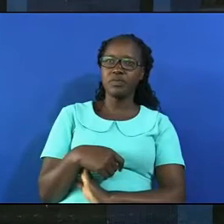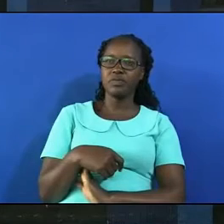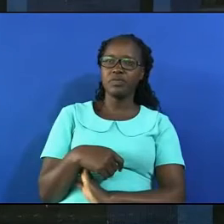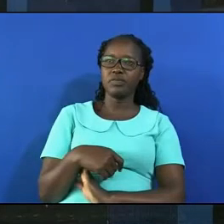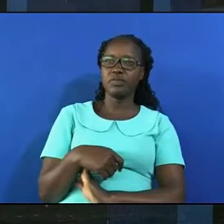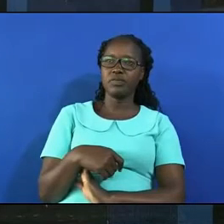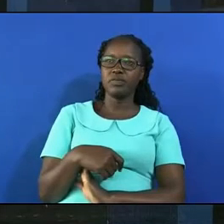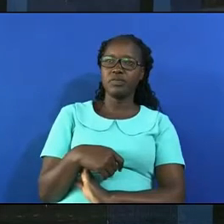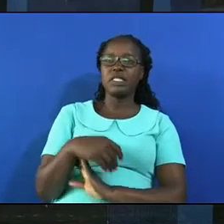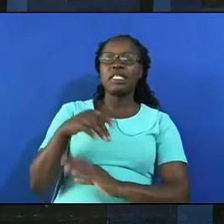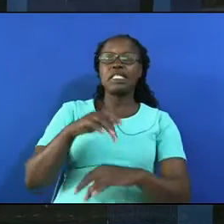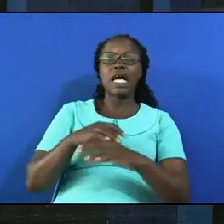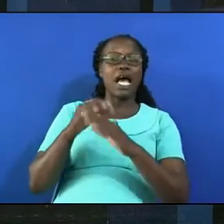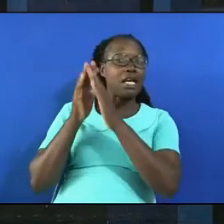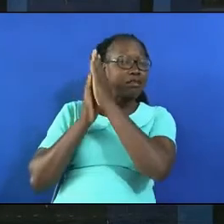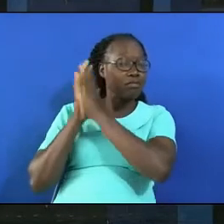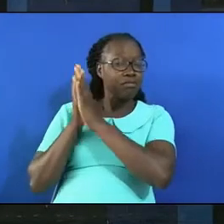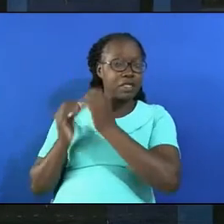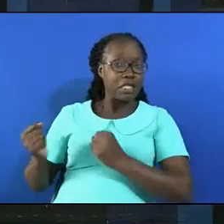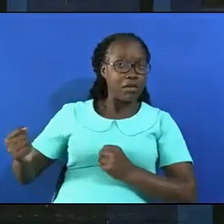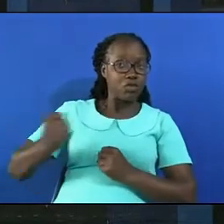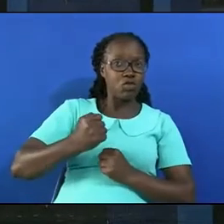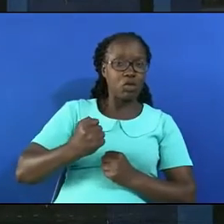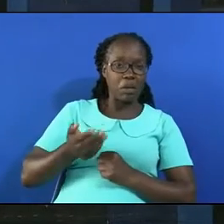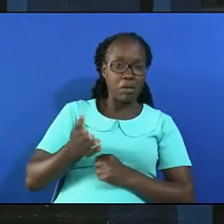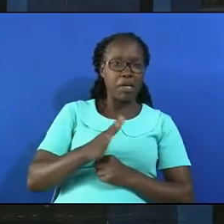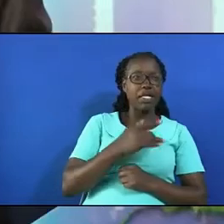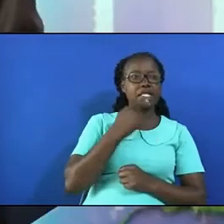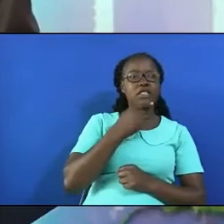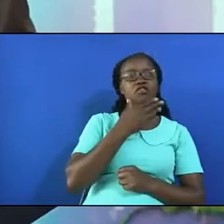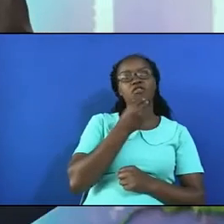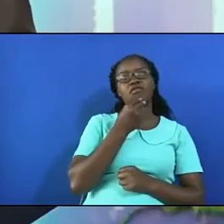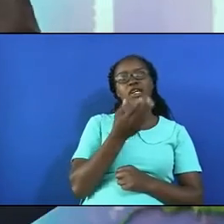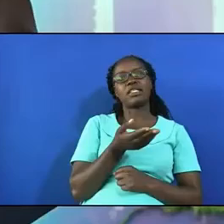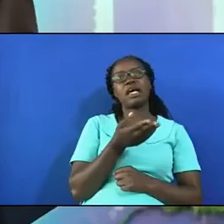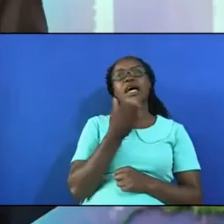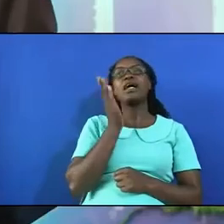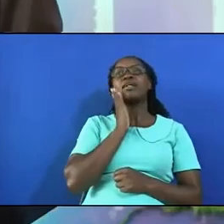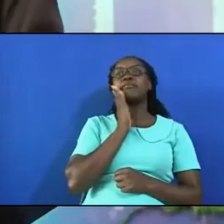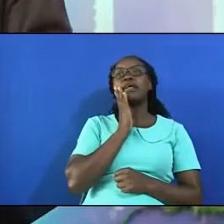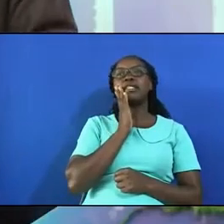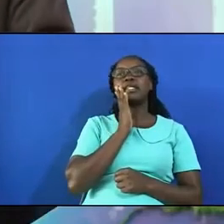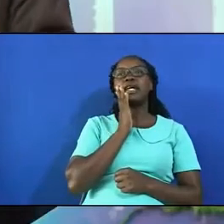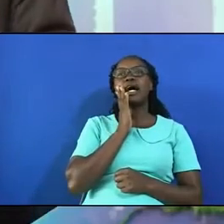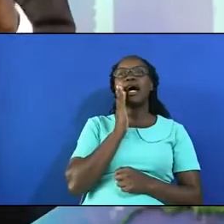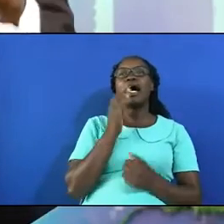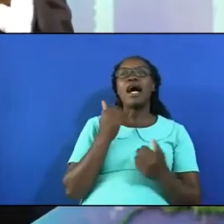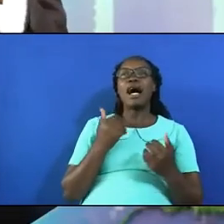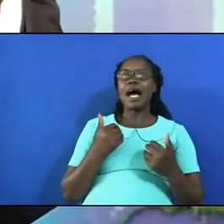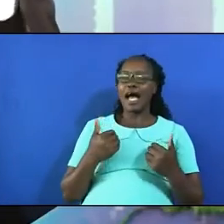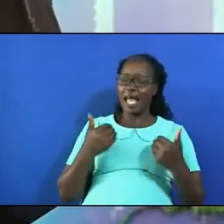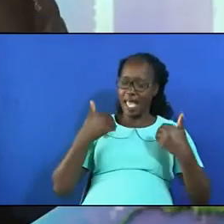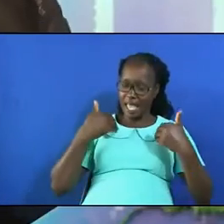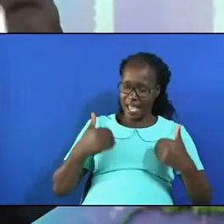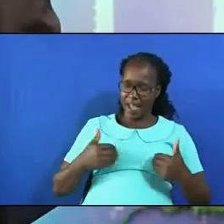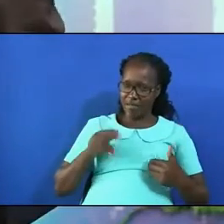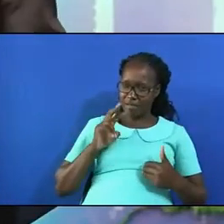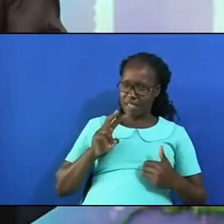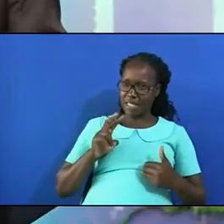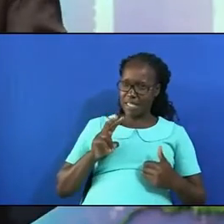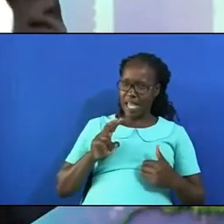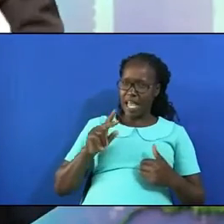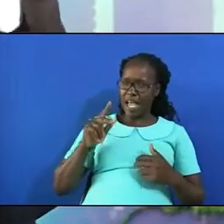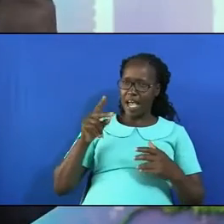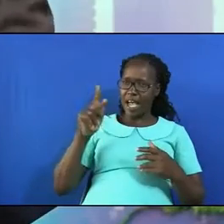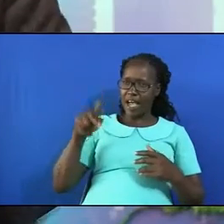Samson. When Samson returned, he said to his father and mother, I have seen a Philistine